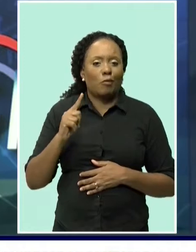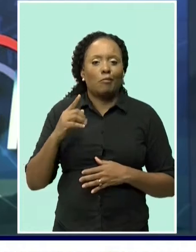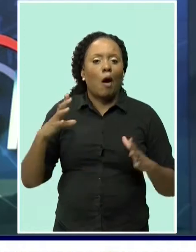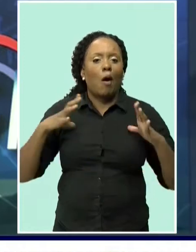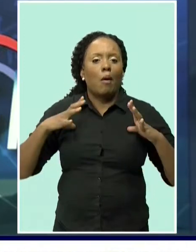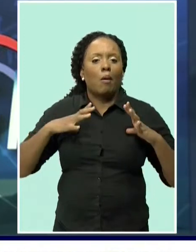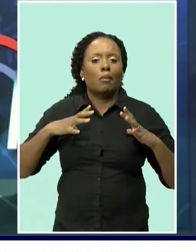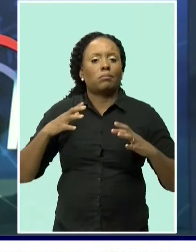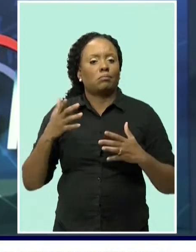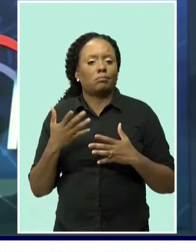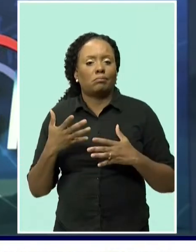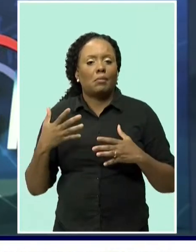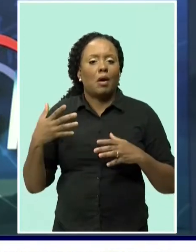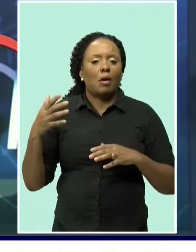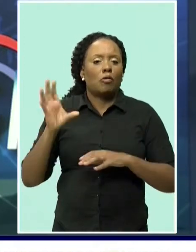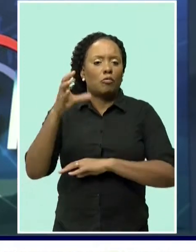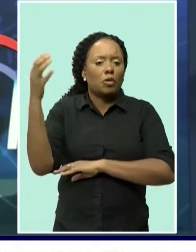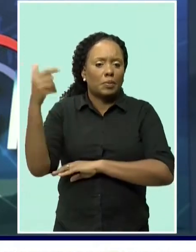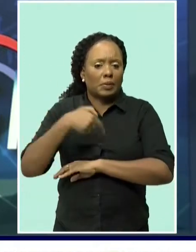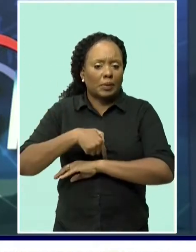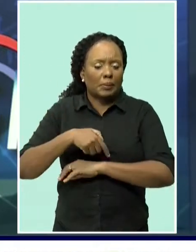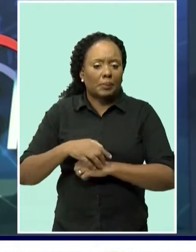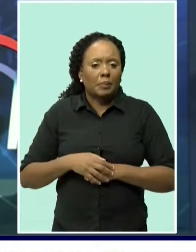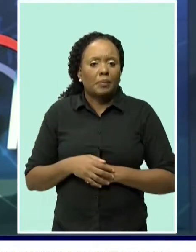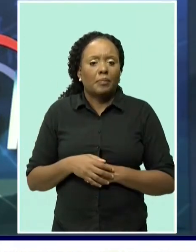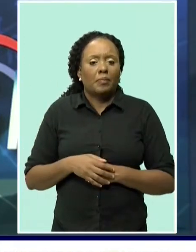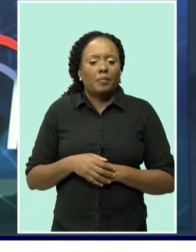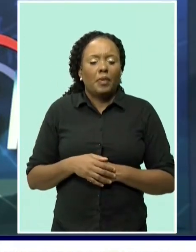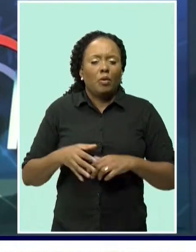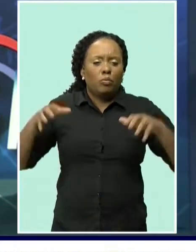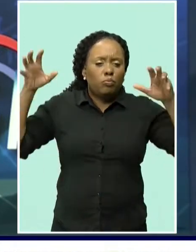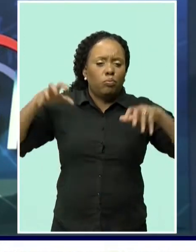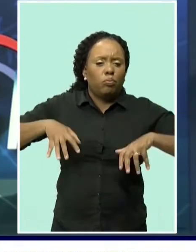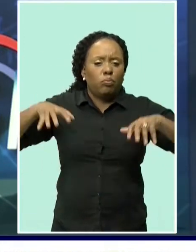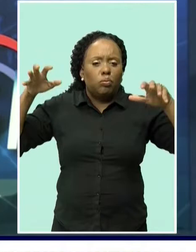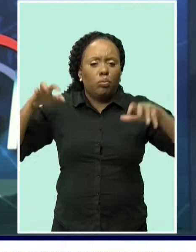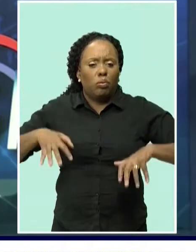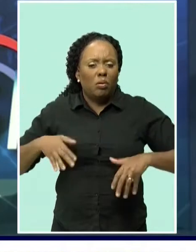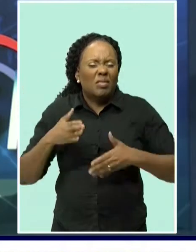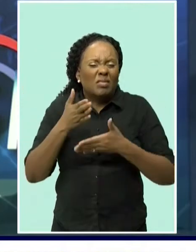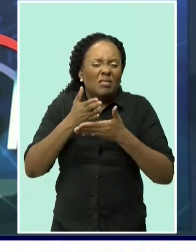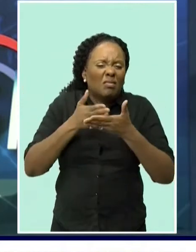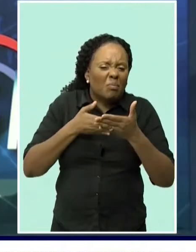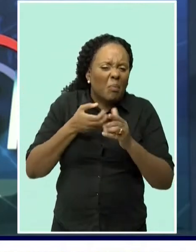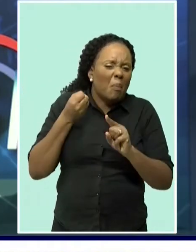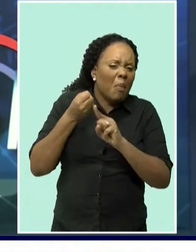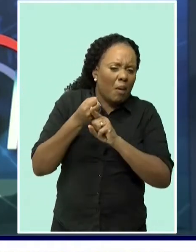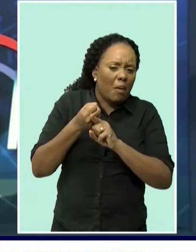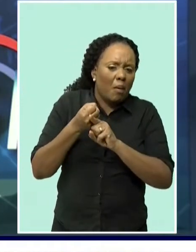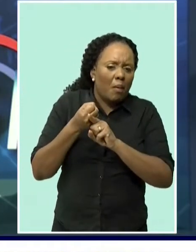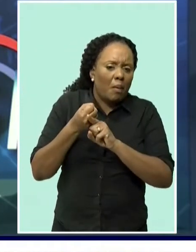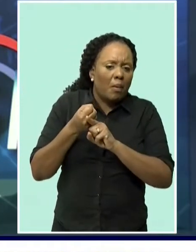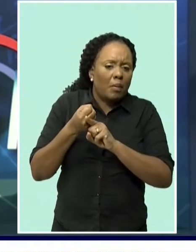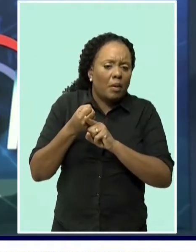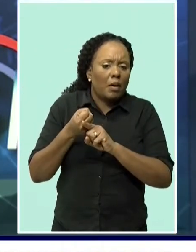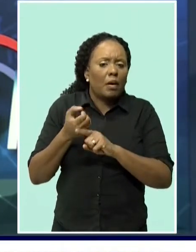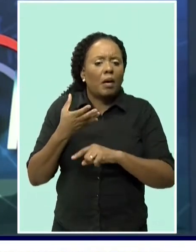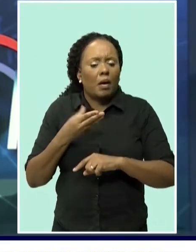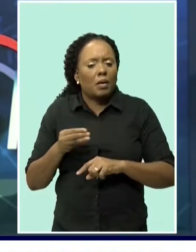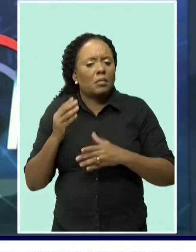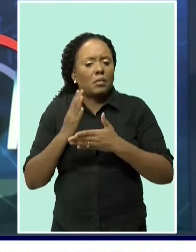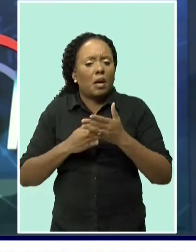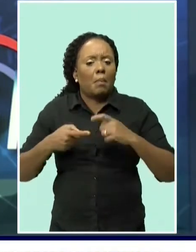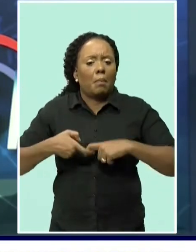of the Barbados Agricultural Society, James Paul. He says the heavy rains have had some impact on those farmers currently in cultivation, and there